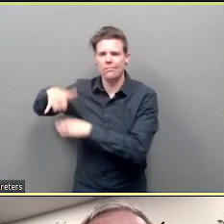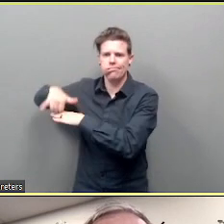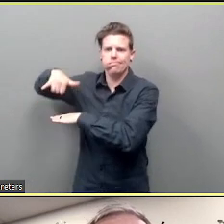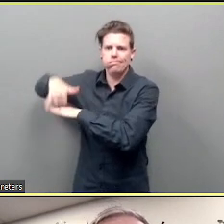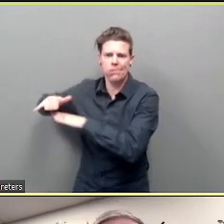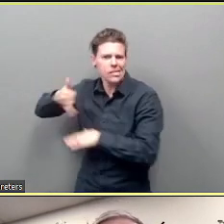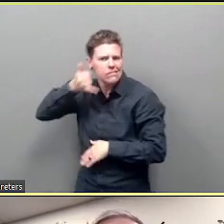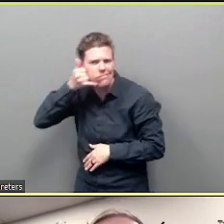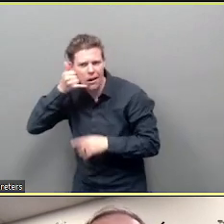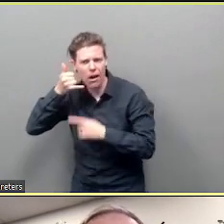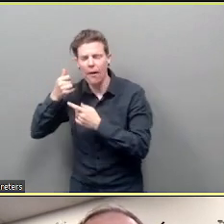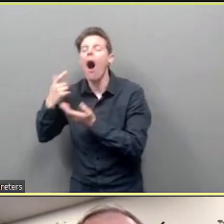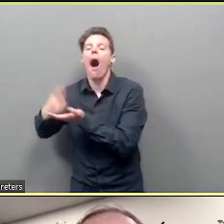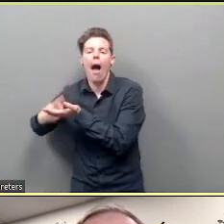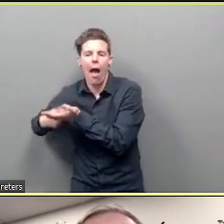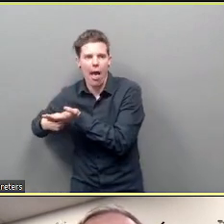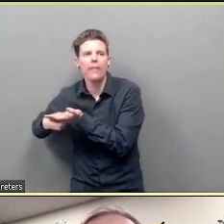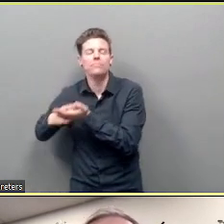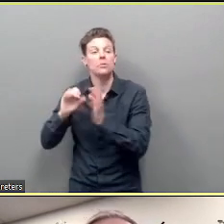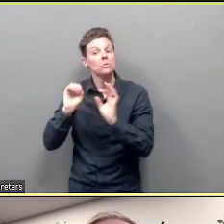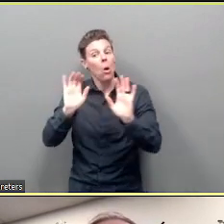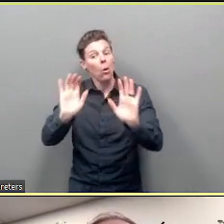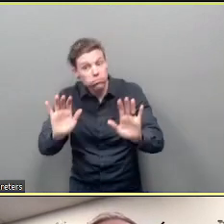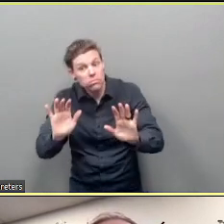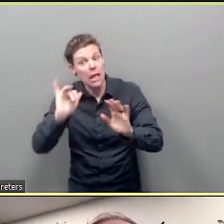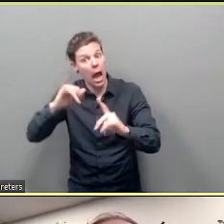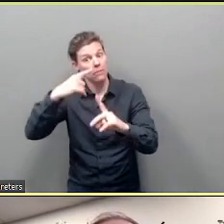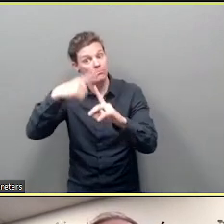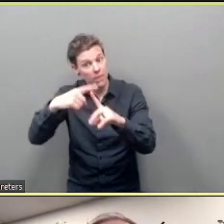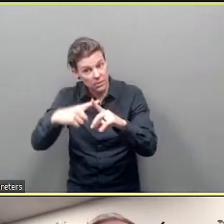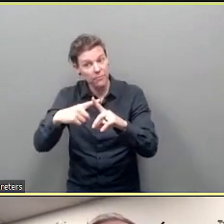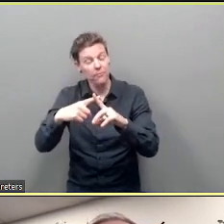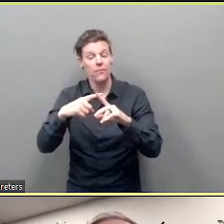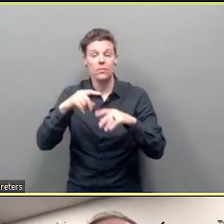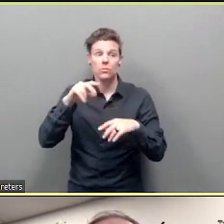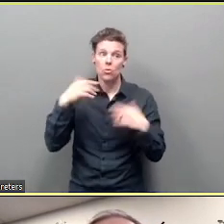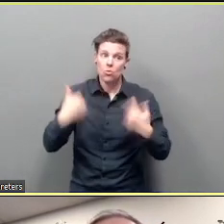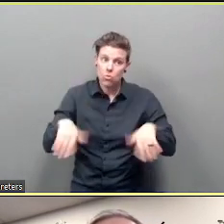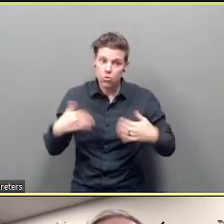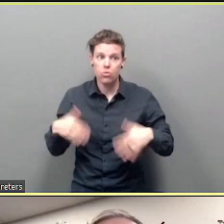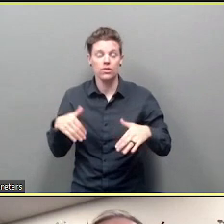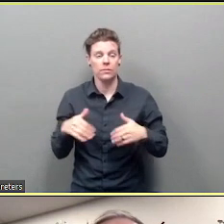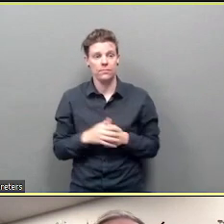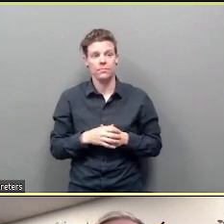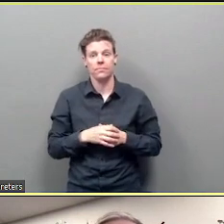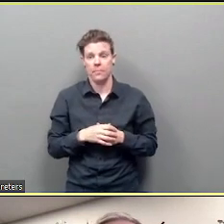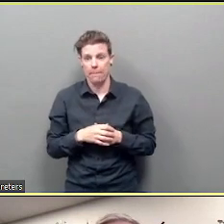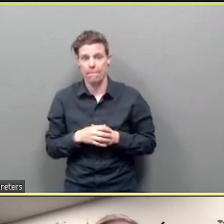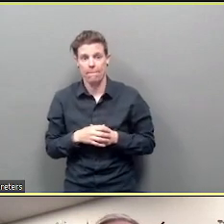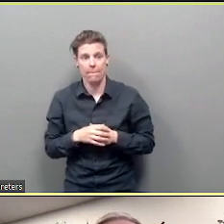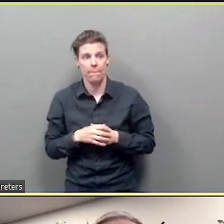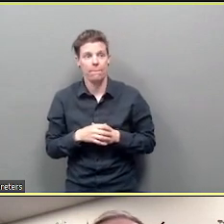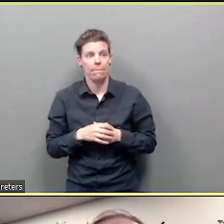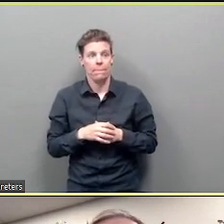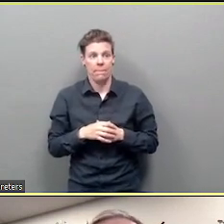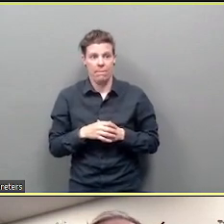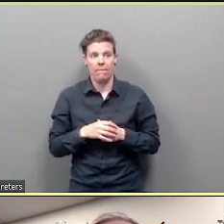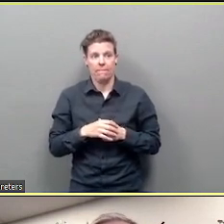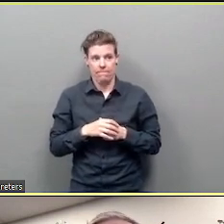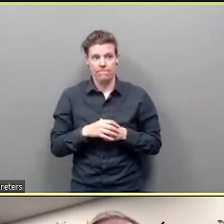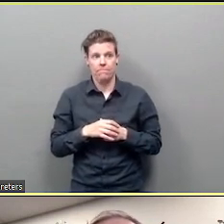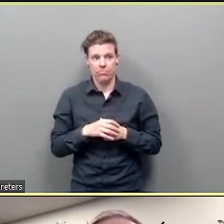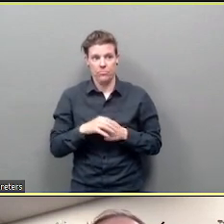good news. But notice at the bottom there, BAM-EDI, 738 doses,